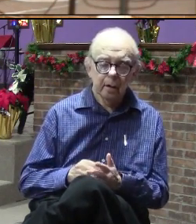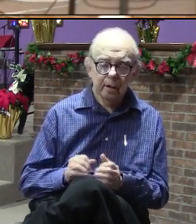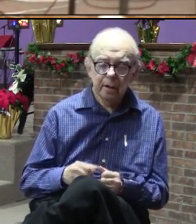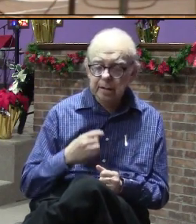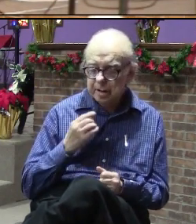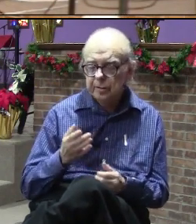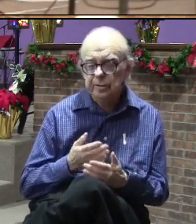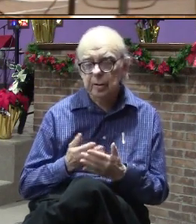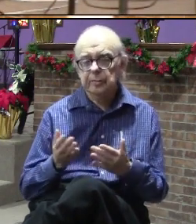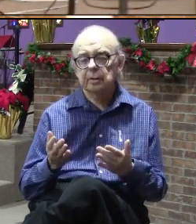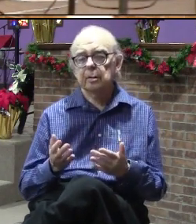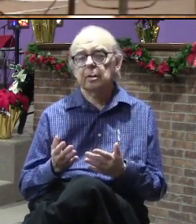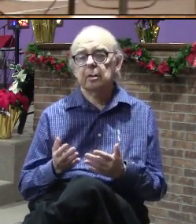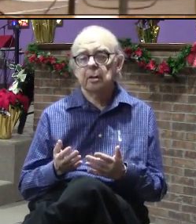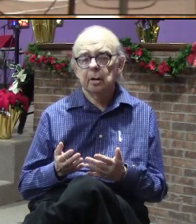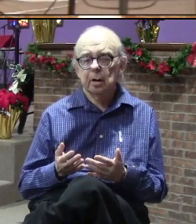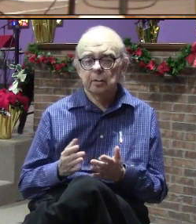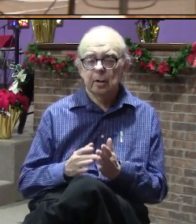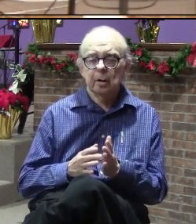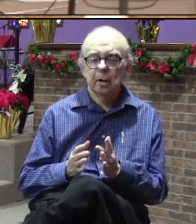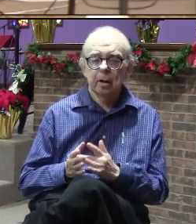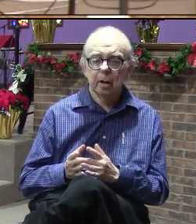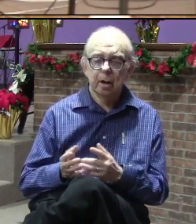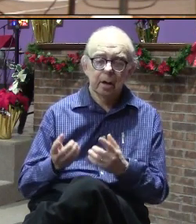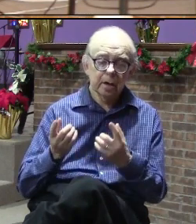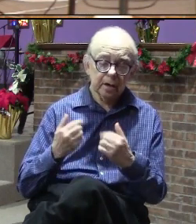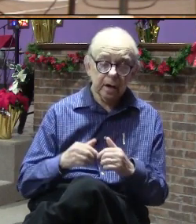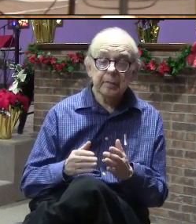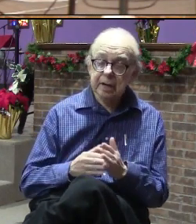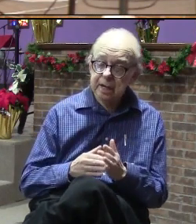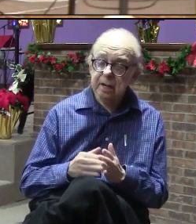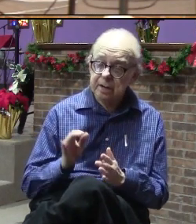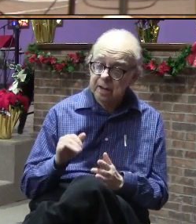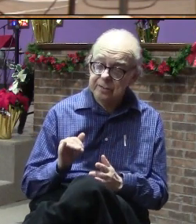Can I tell you something? Jesus is coming again.